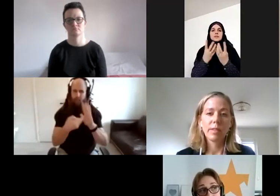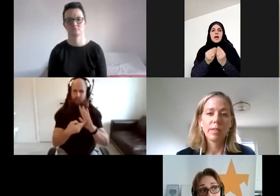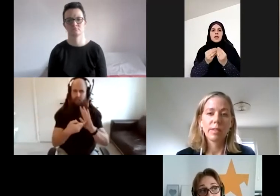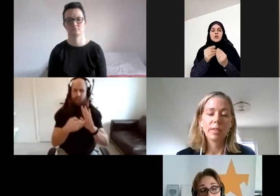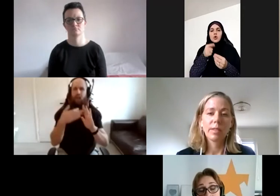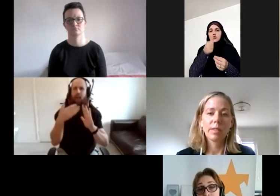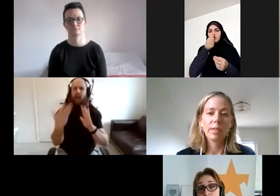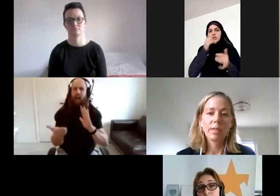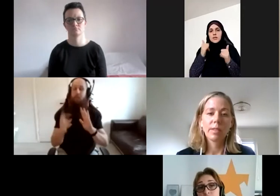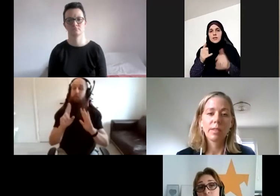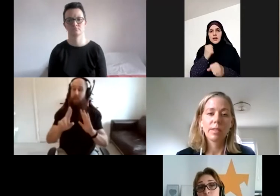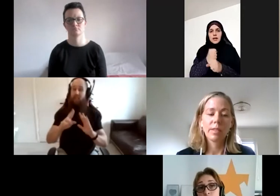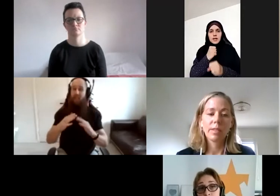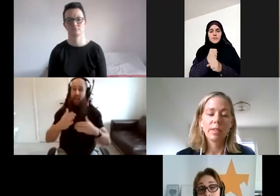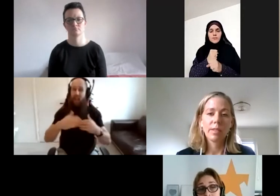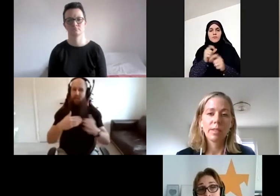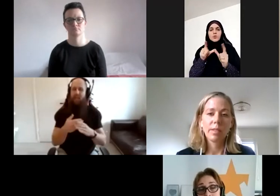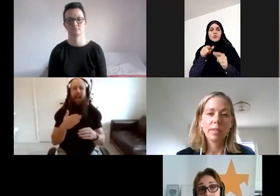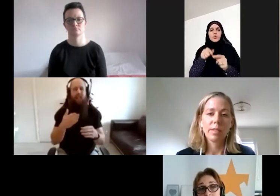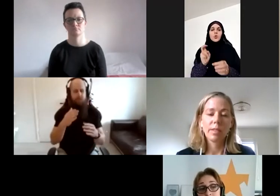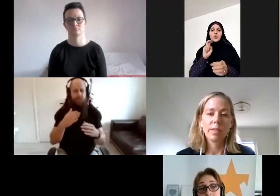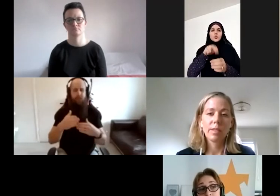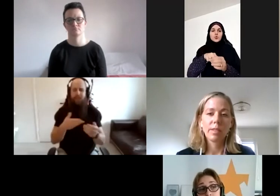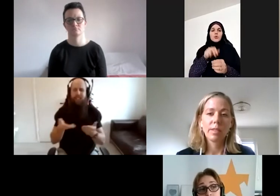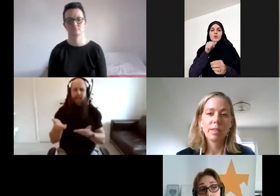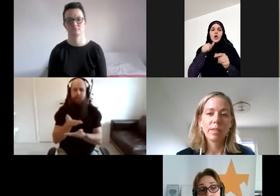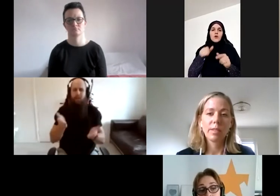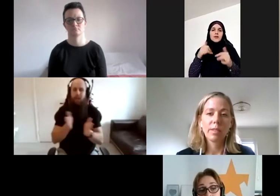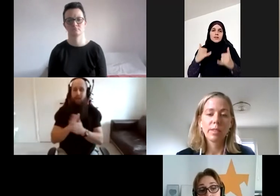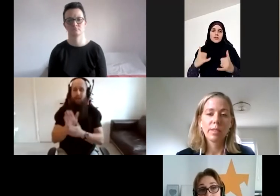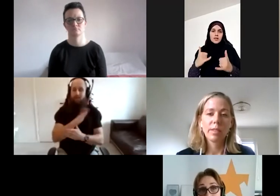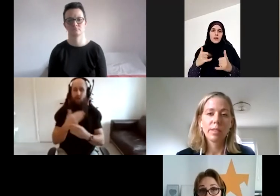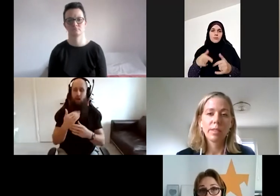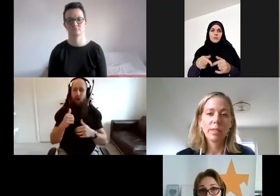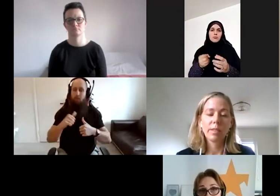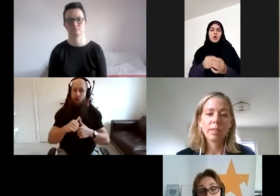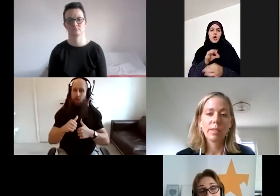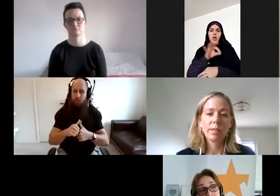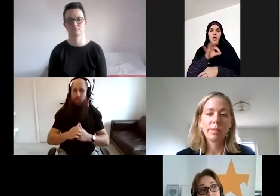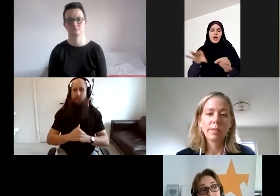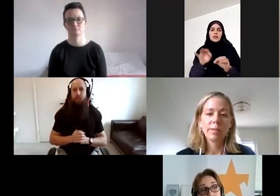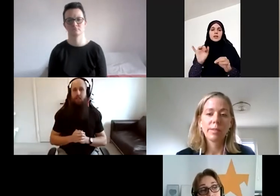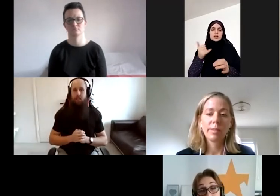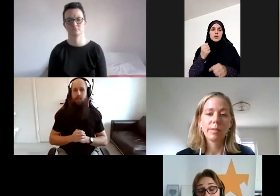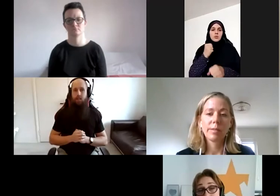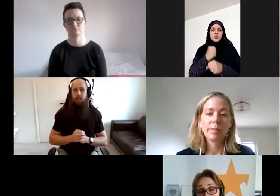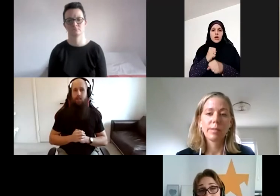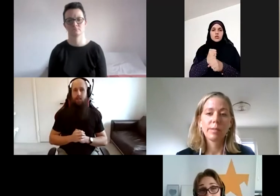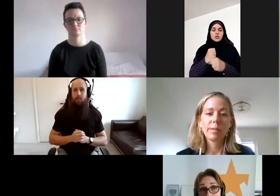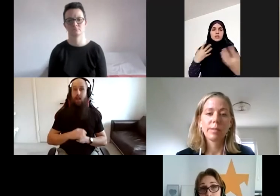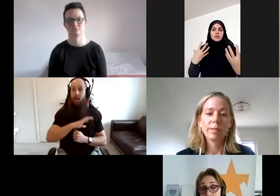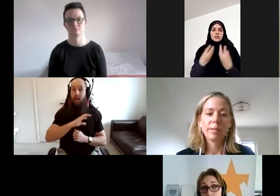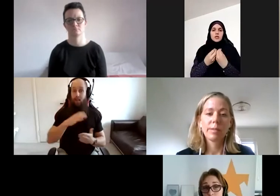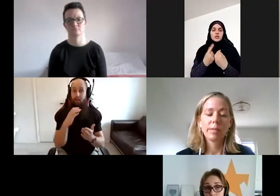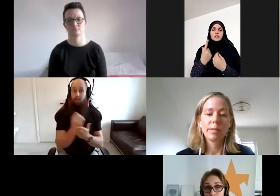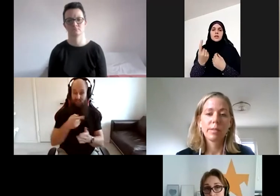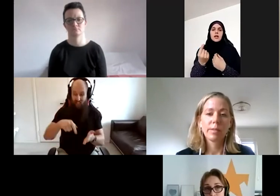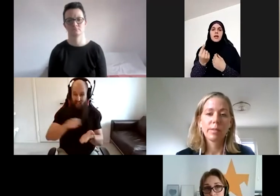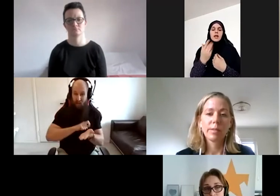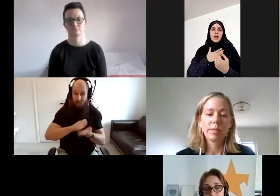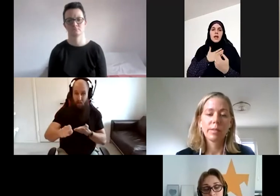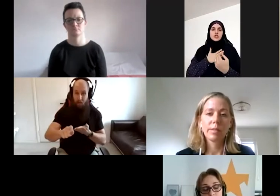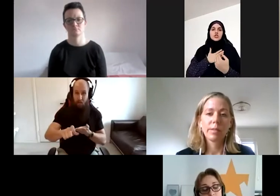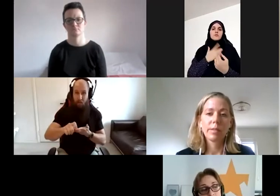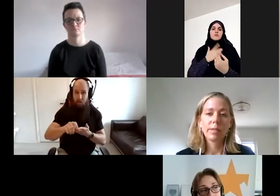actually work done together with our partners, and all what we succeed. Also, this report will not be